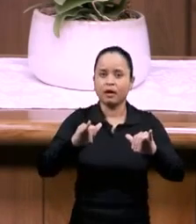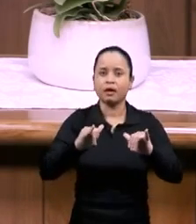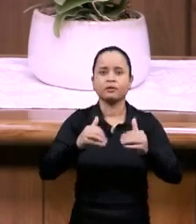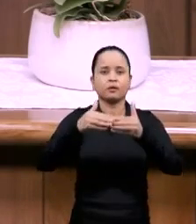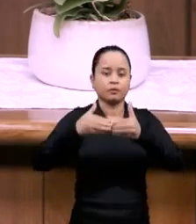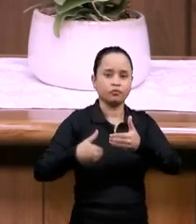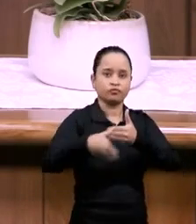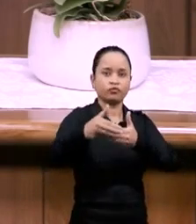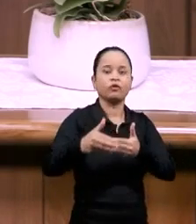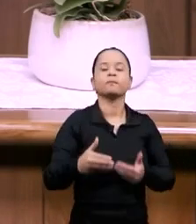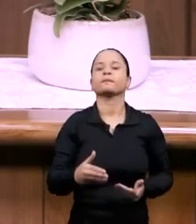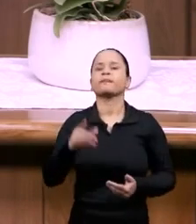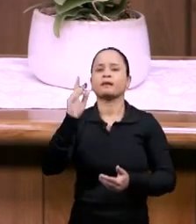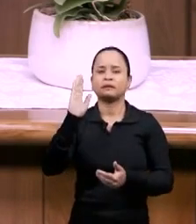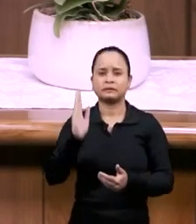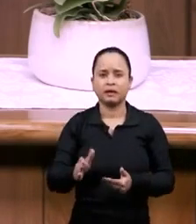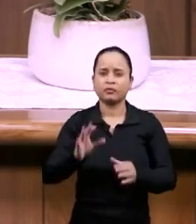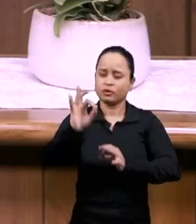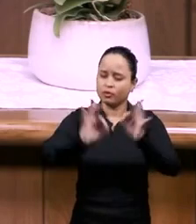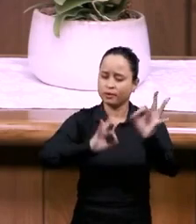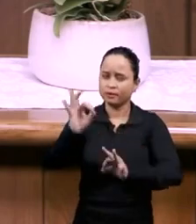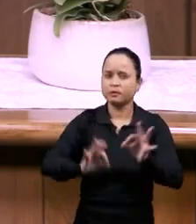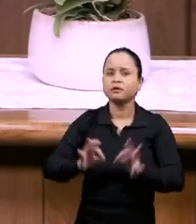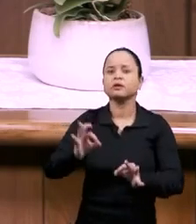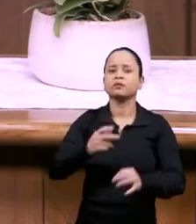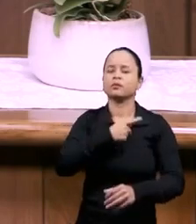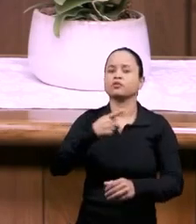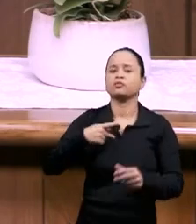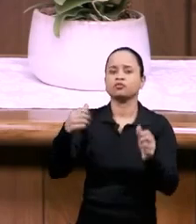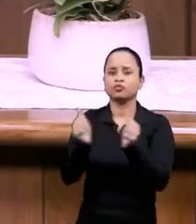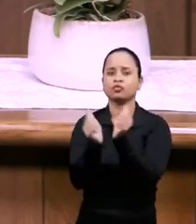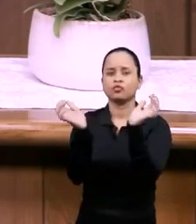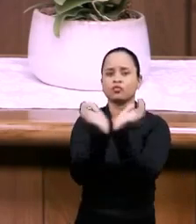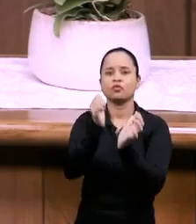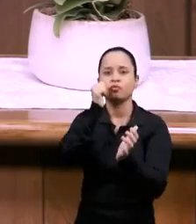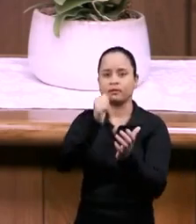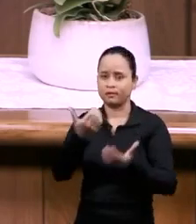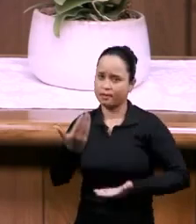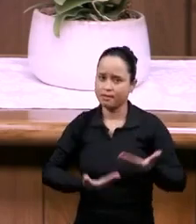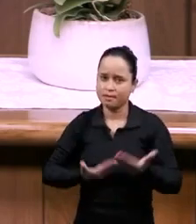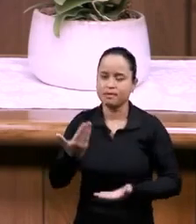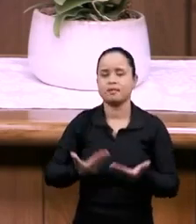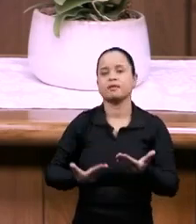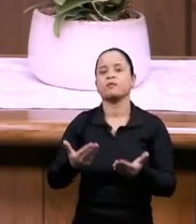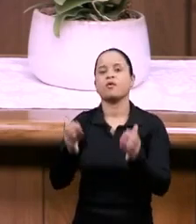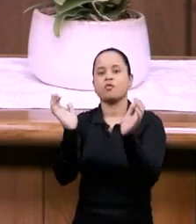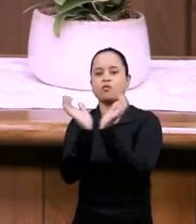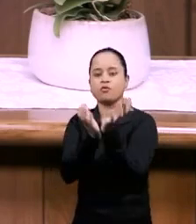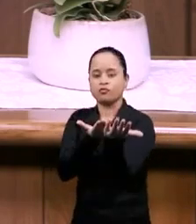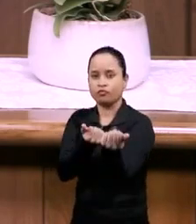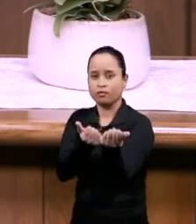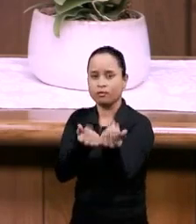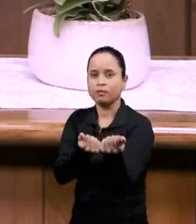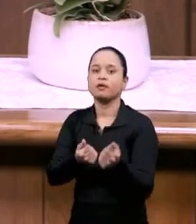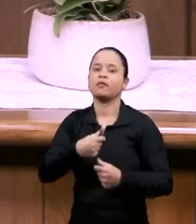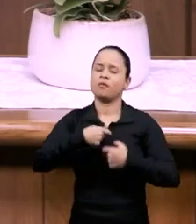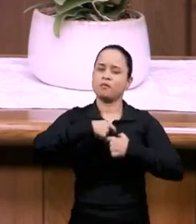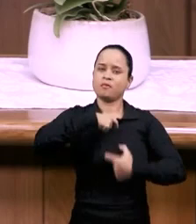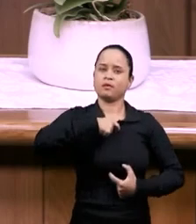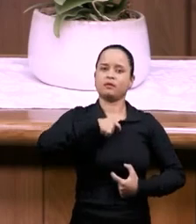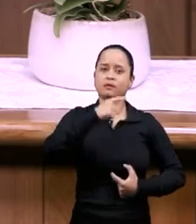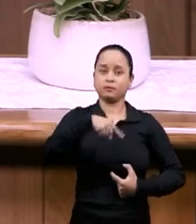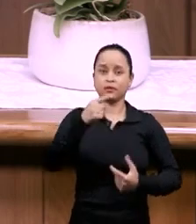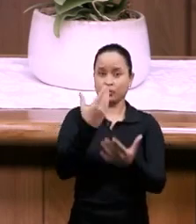preparing with the pastors, the workers, the youth, the ladies, preparing, studying, and seeking